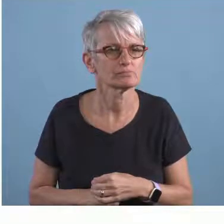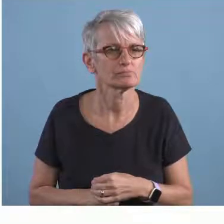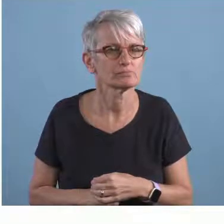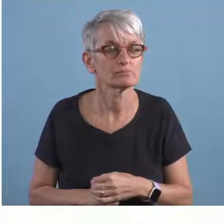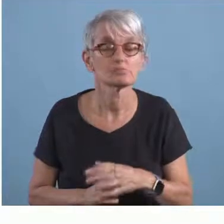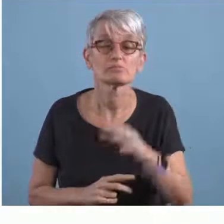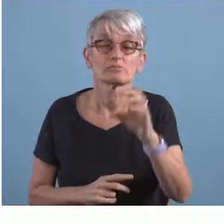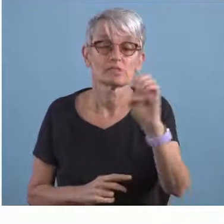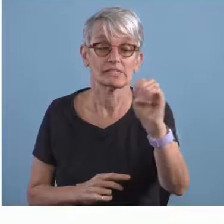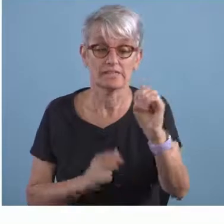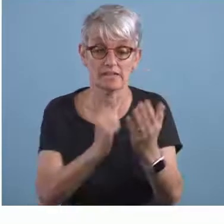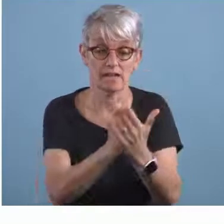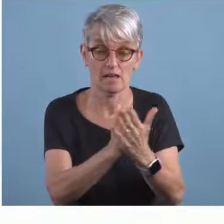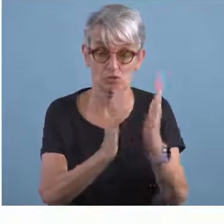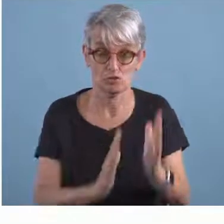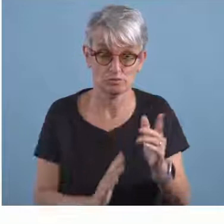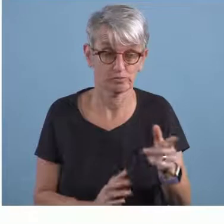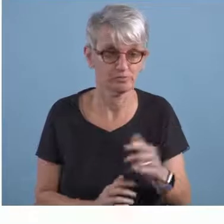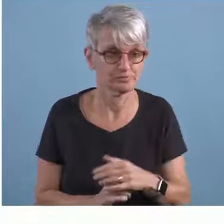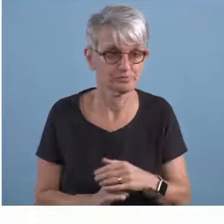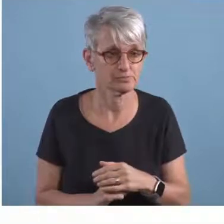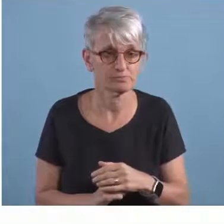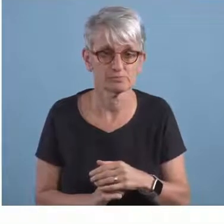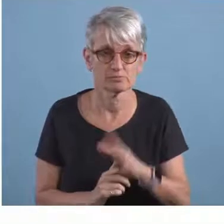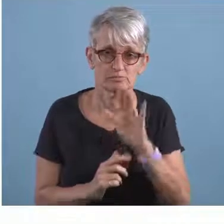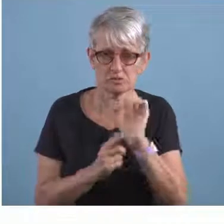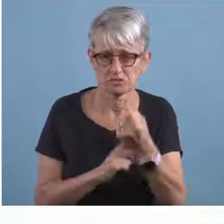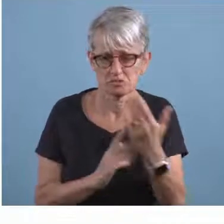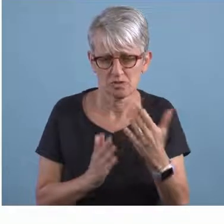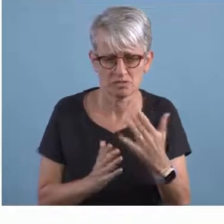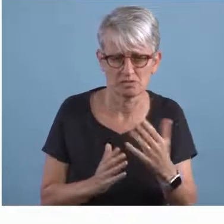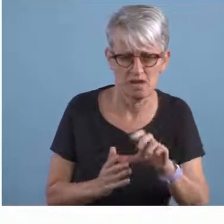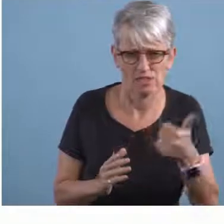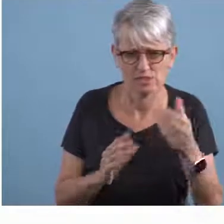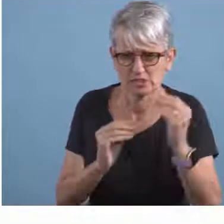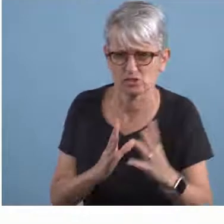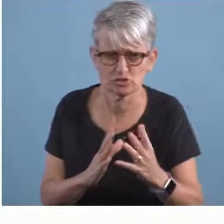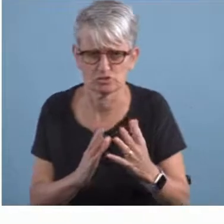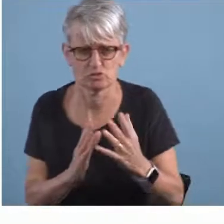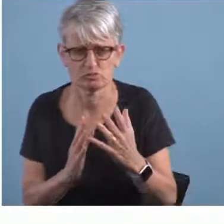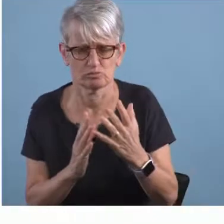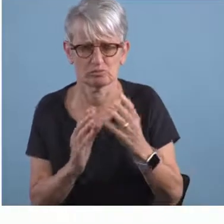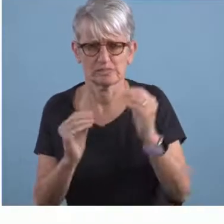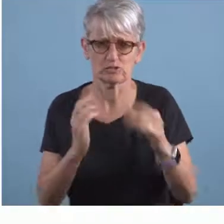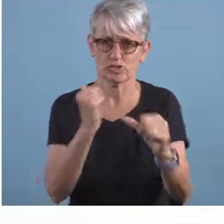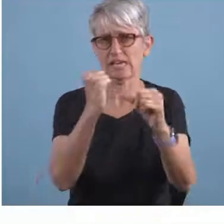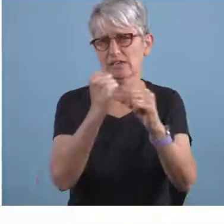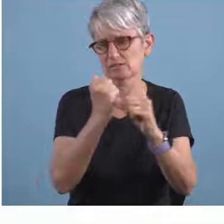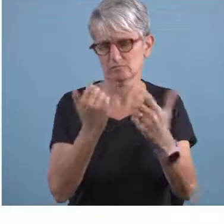e-helpers, again, in your situation, maybe it's another teacher or a teacher's aide.